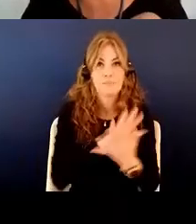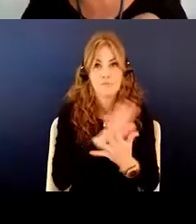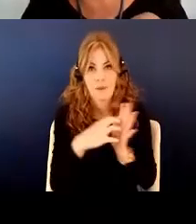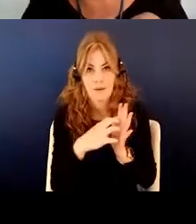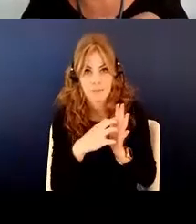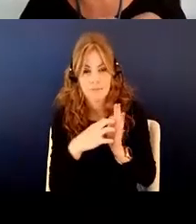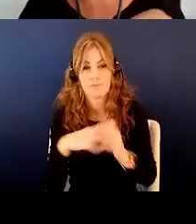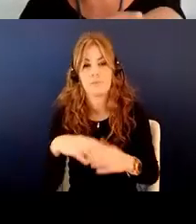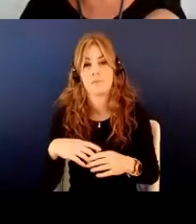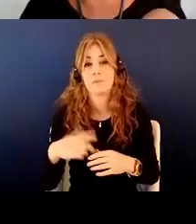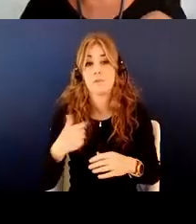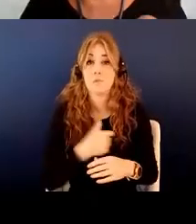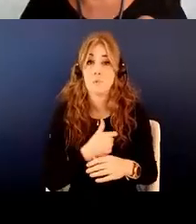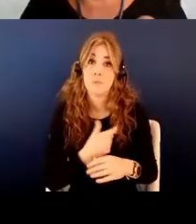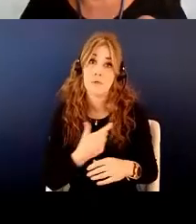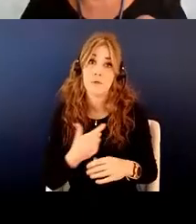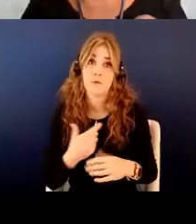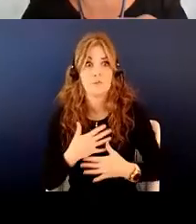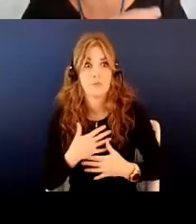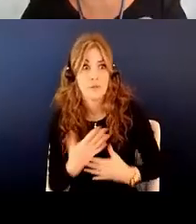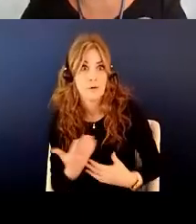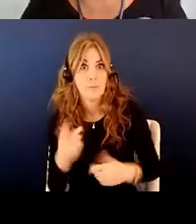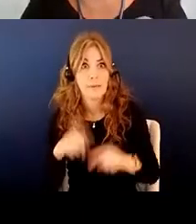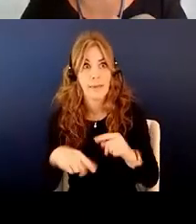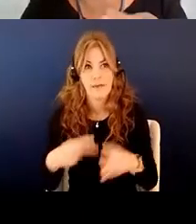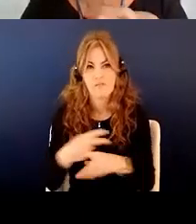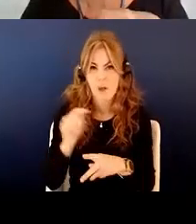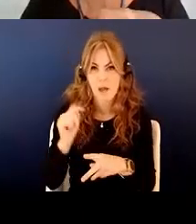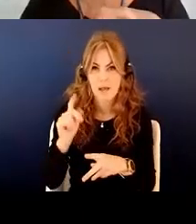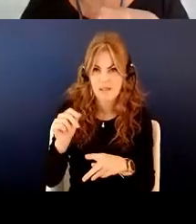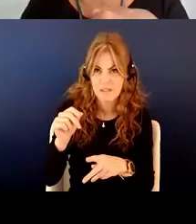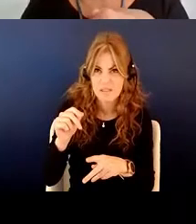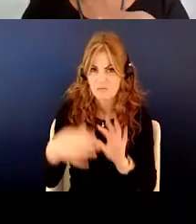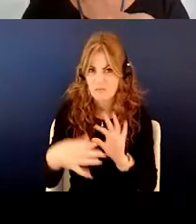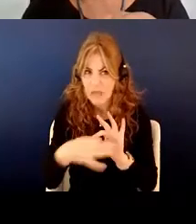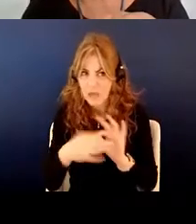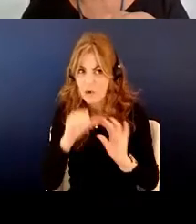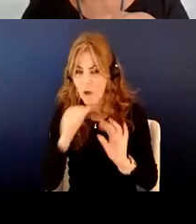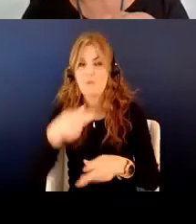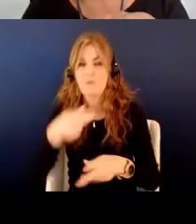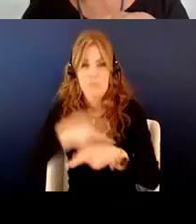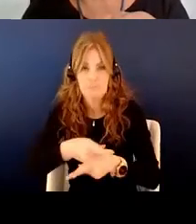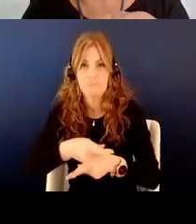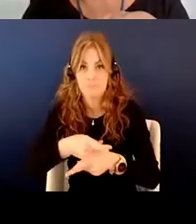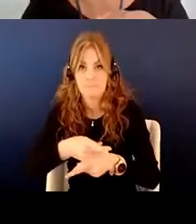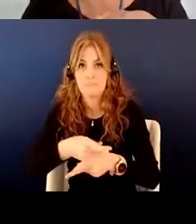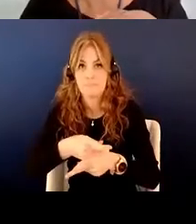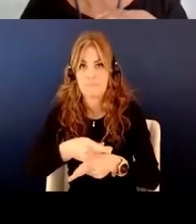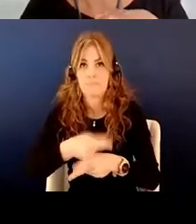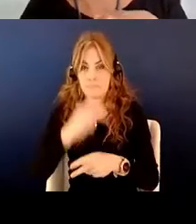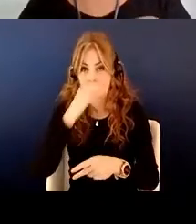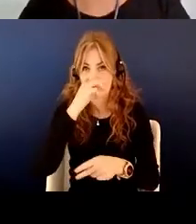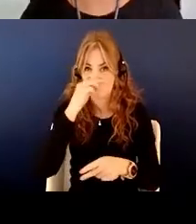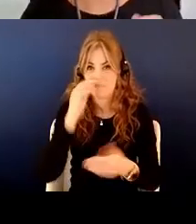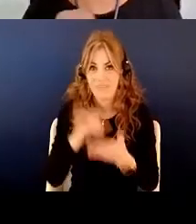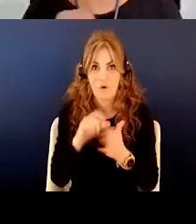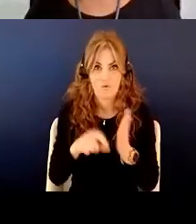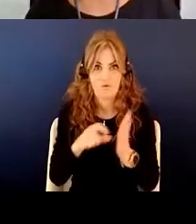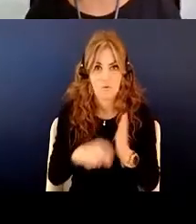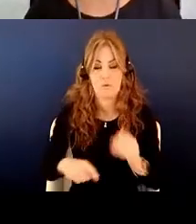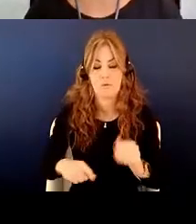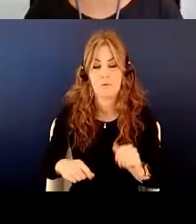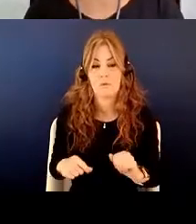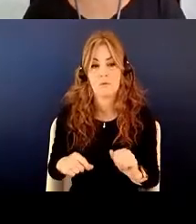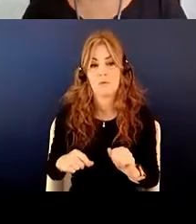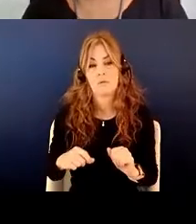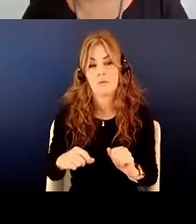are generous. If we can't figure out if it's relevant or not, we keep them. There are also other kinds of, to